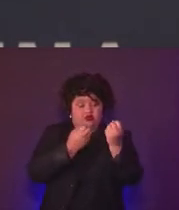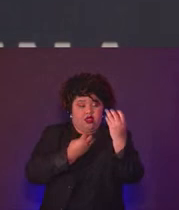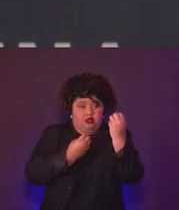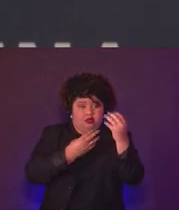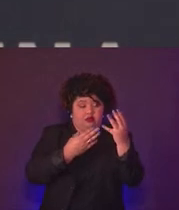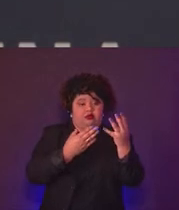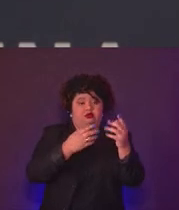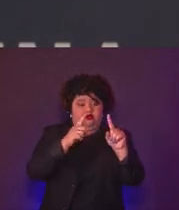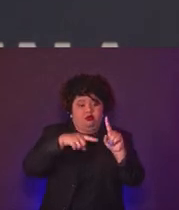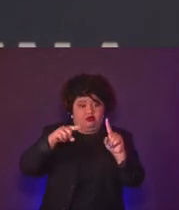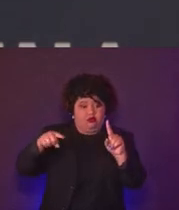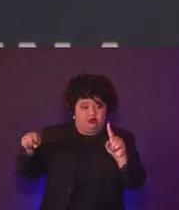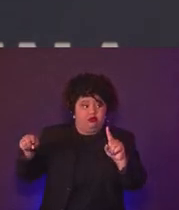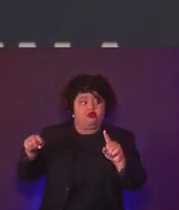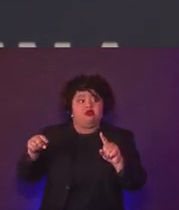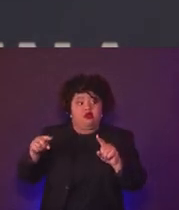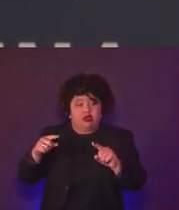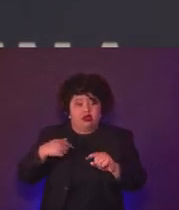hard-hitting reporters